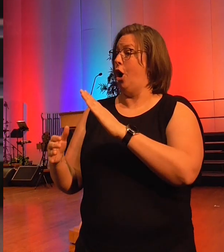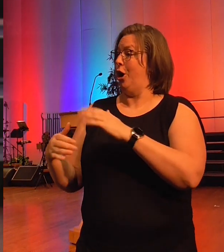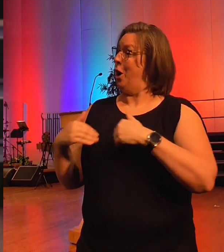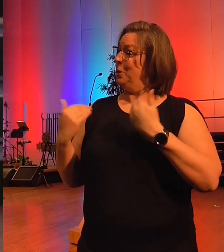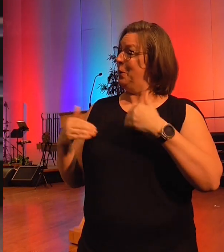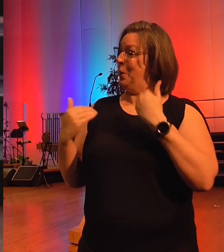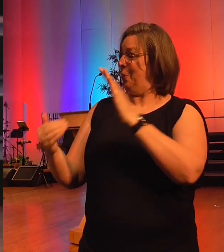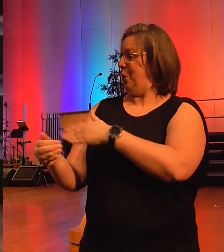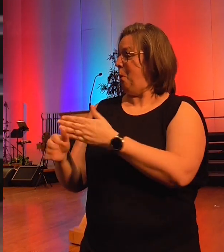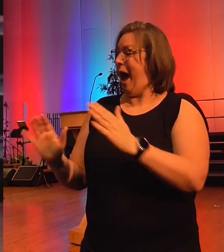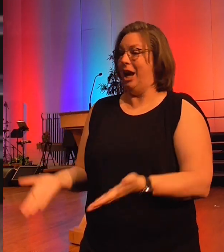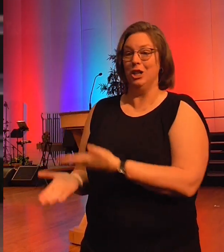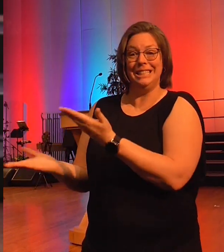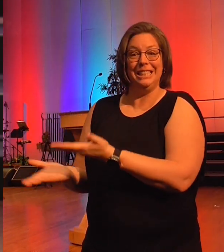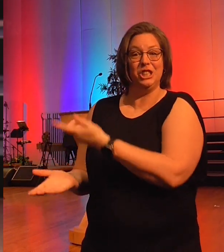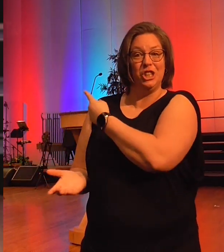great?